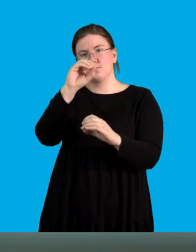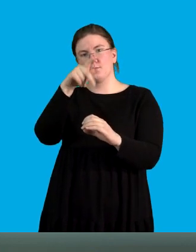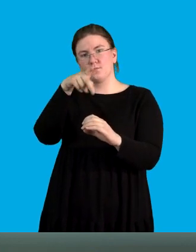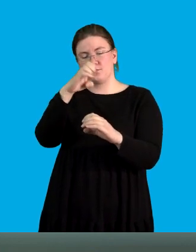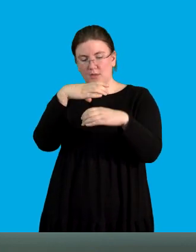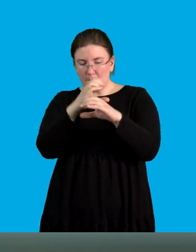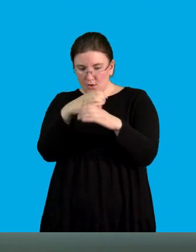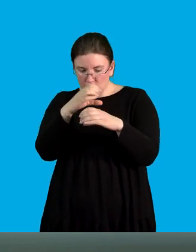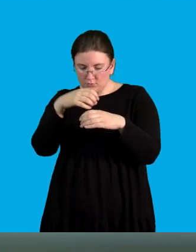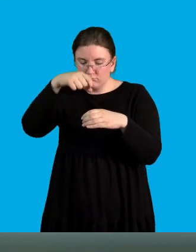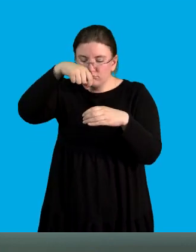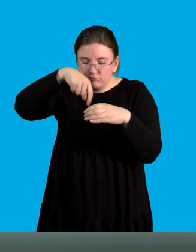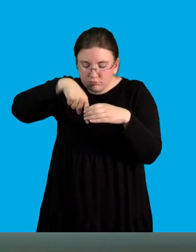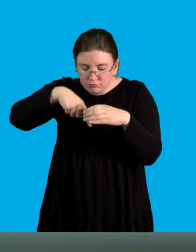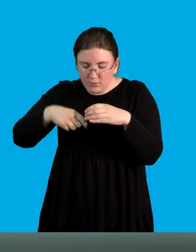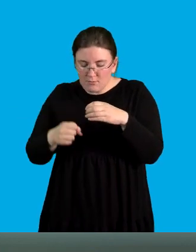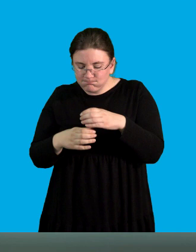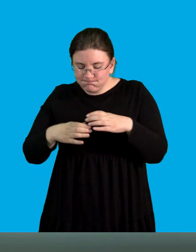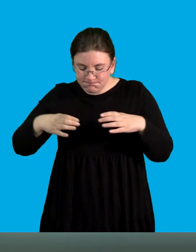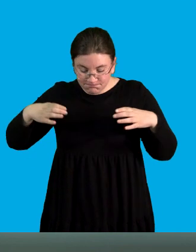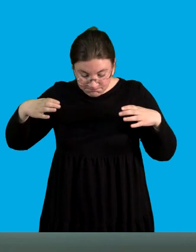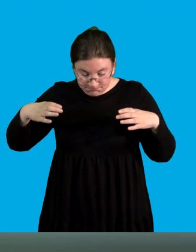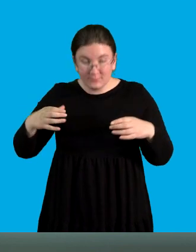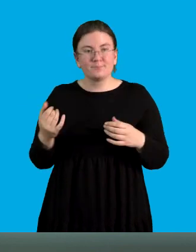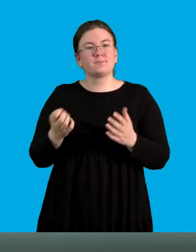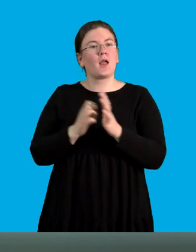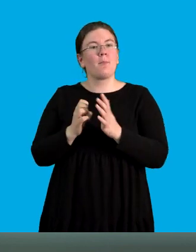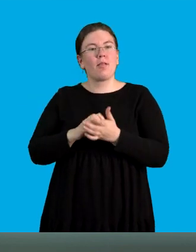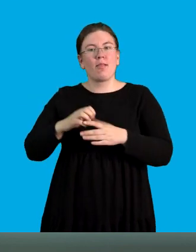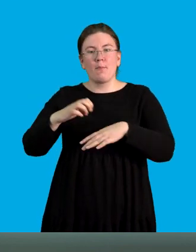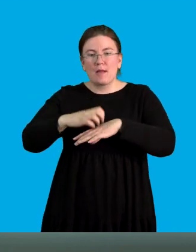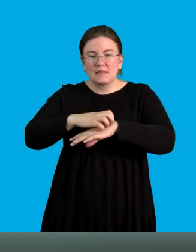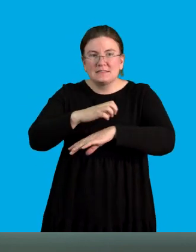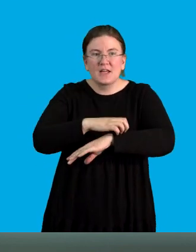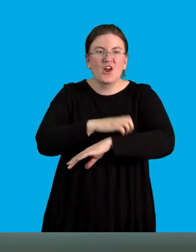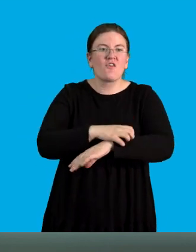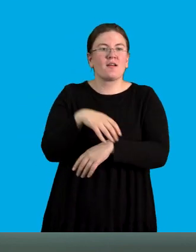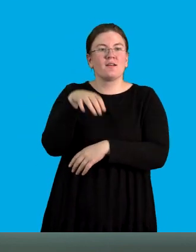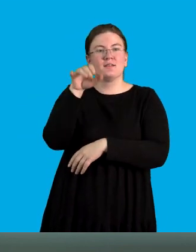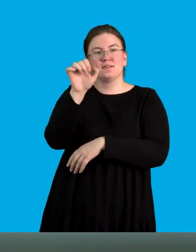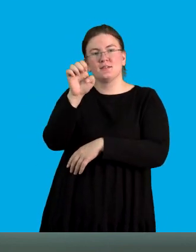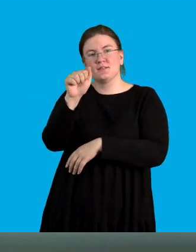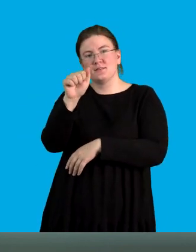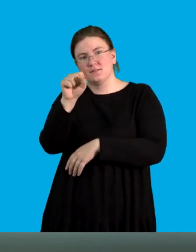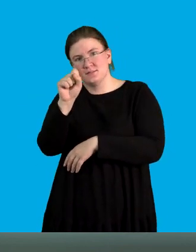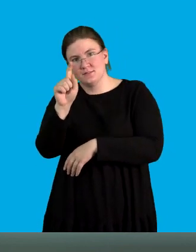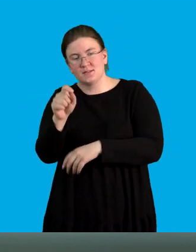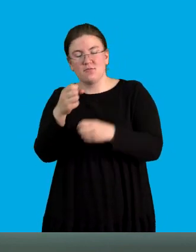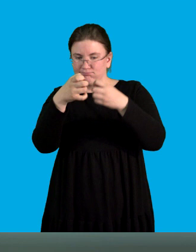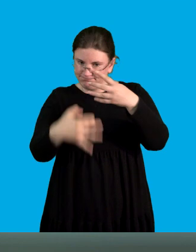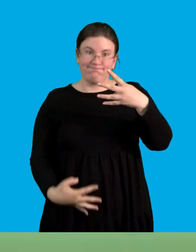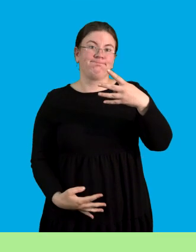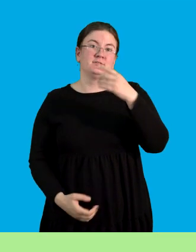to see and describe microscopic organisms like bacteria, yeast, and many other